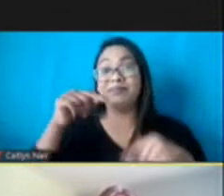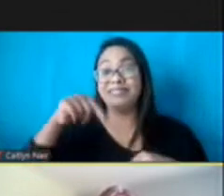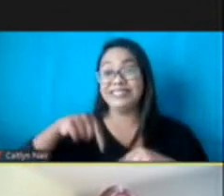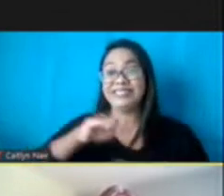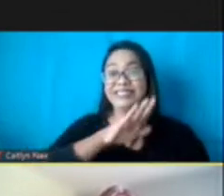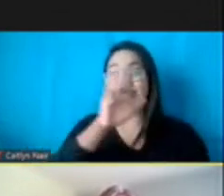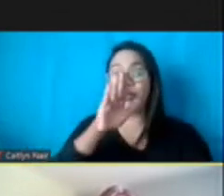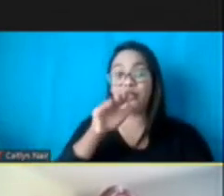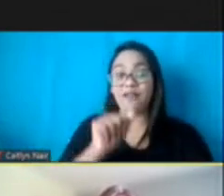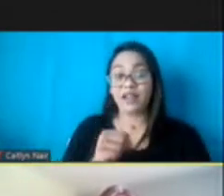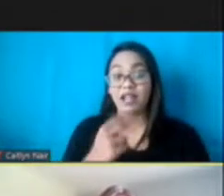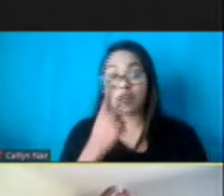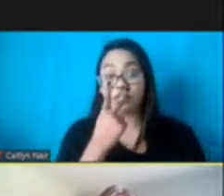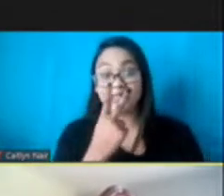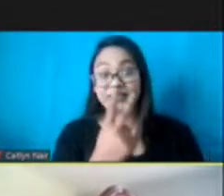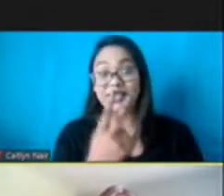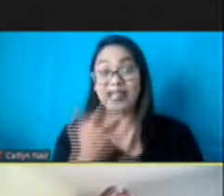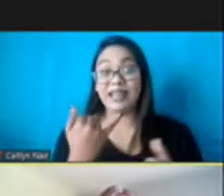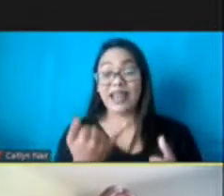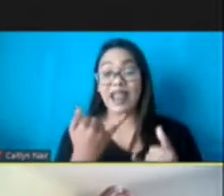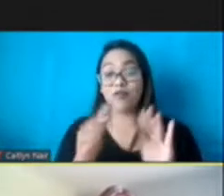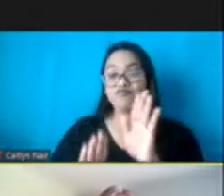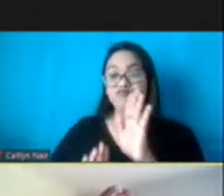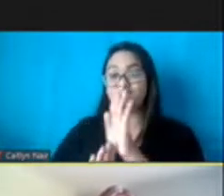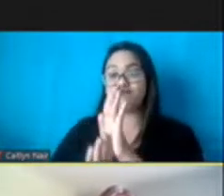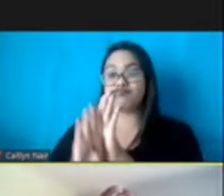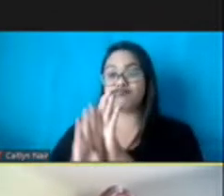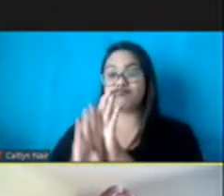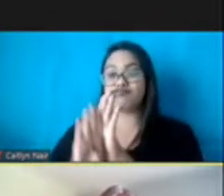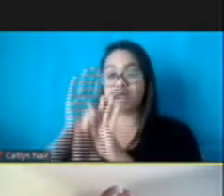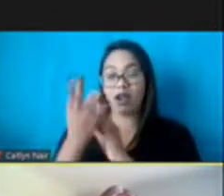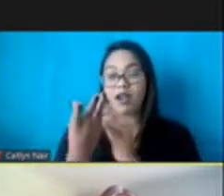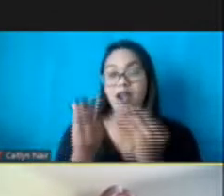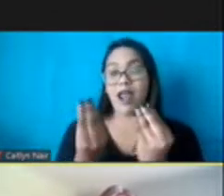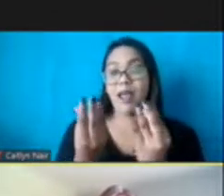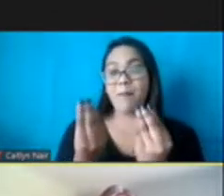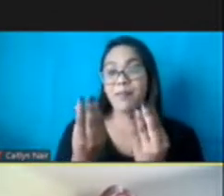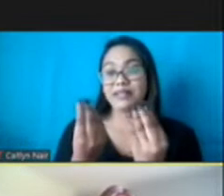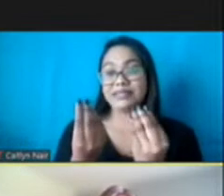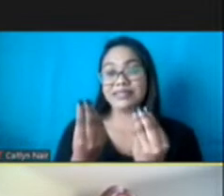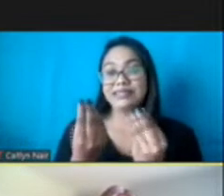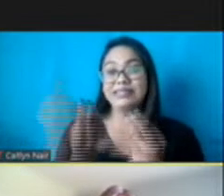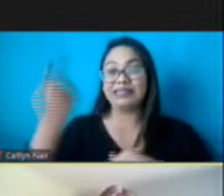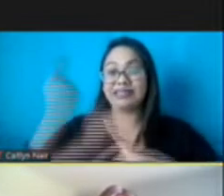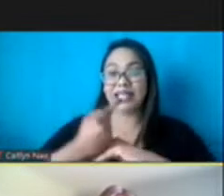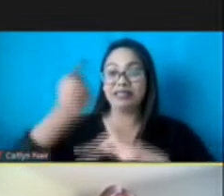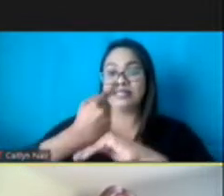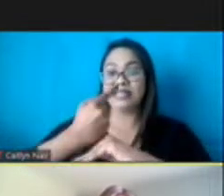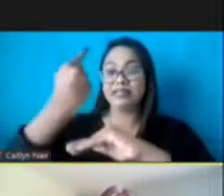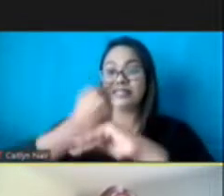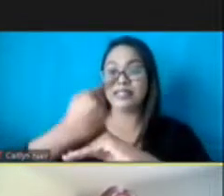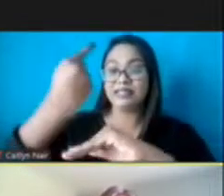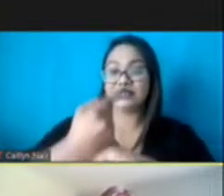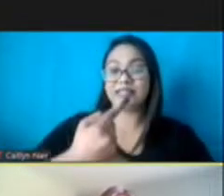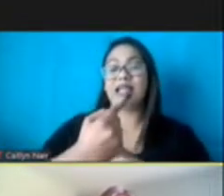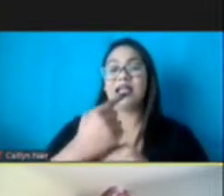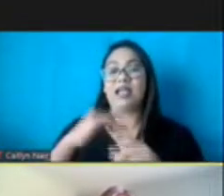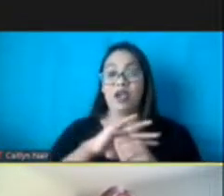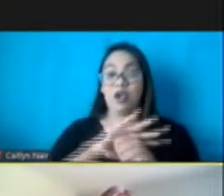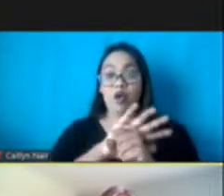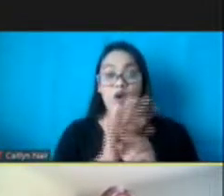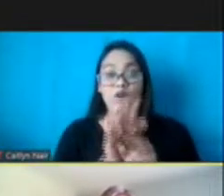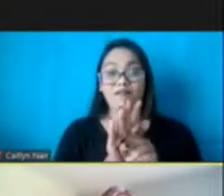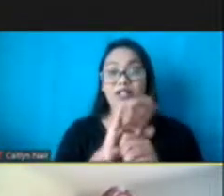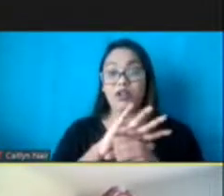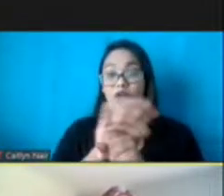we're seeing, as we know, this rapid increase in the number of daily reported laboratory confirmed cases, which has surpassed